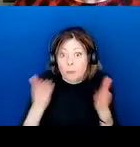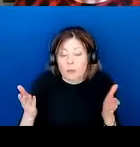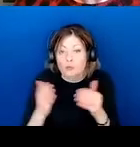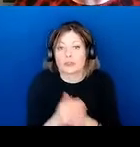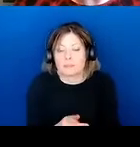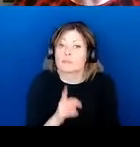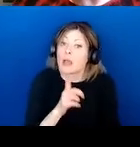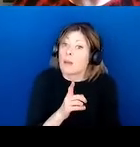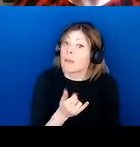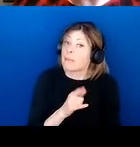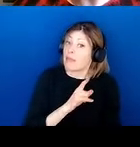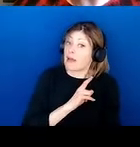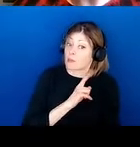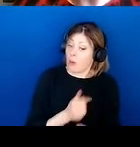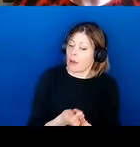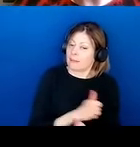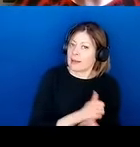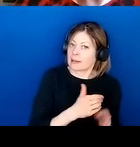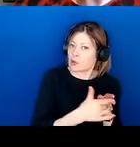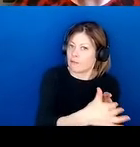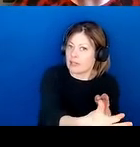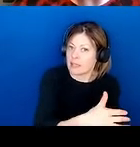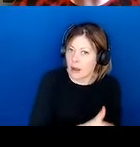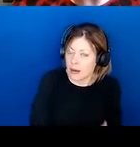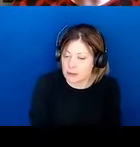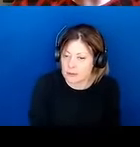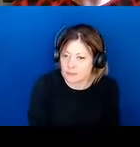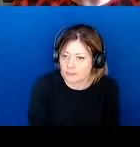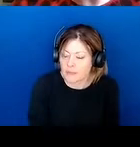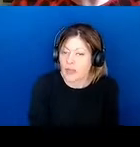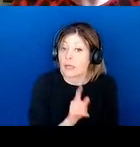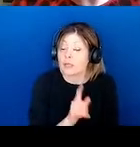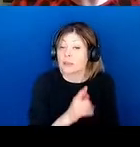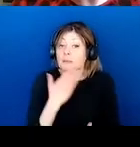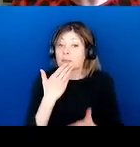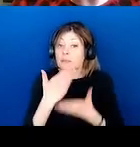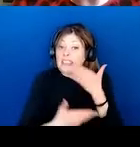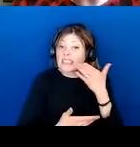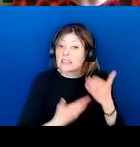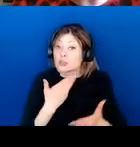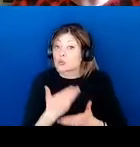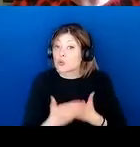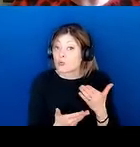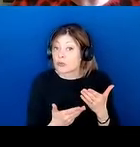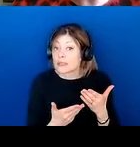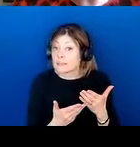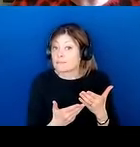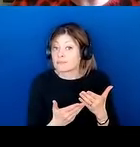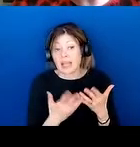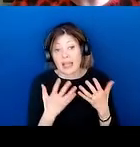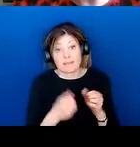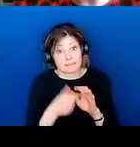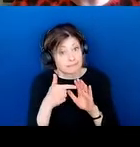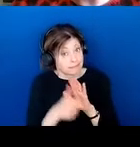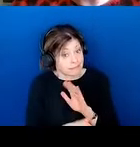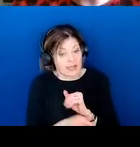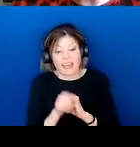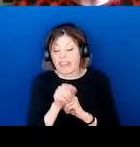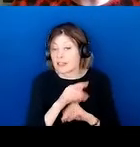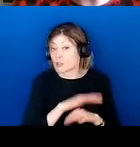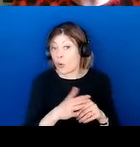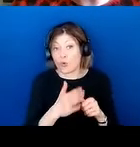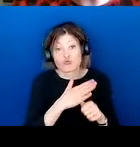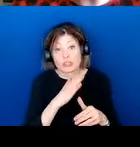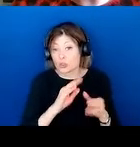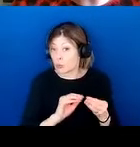But there's a lot more to this story. The ruined abbey wasn't one of the original features on the pictorial circuit.